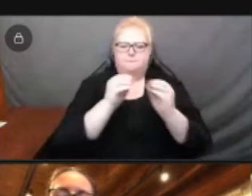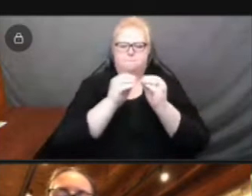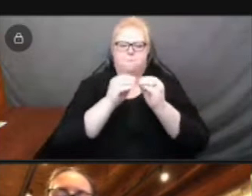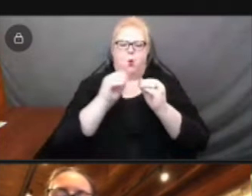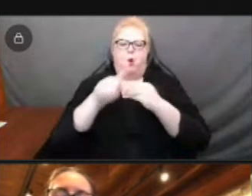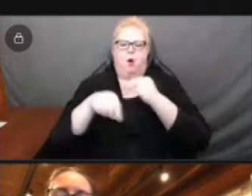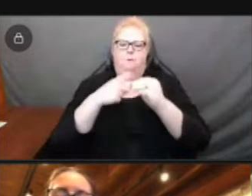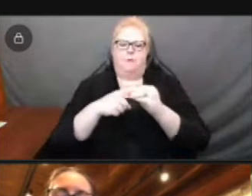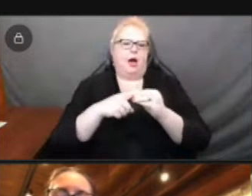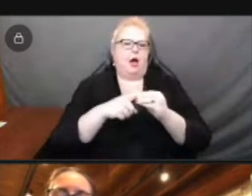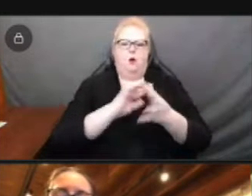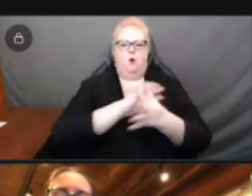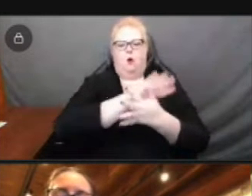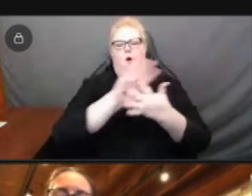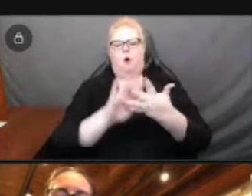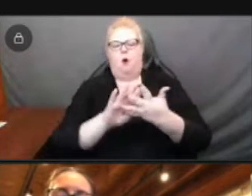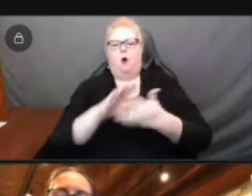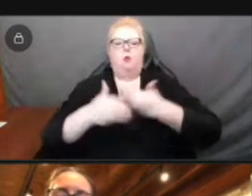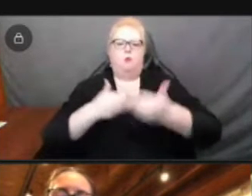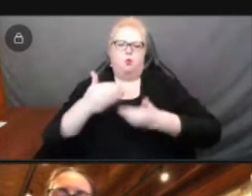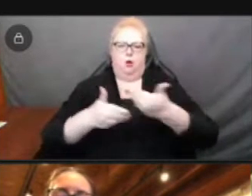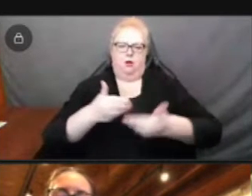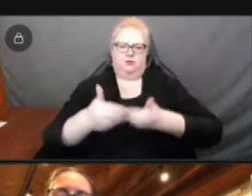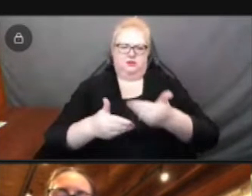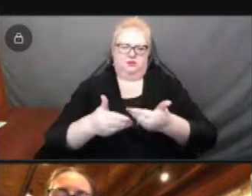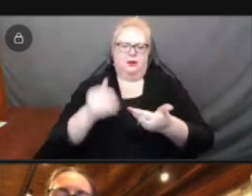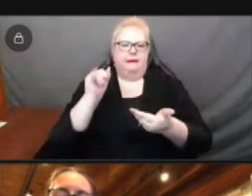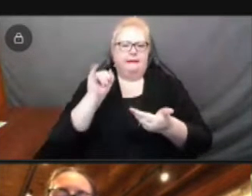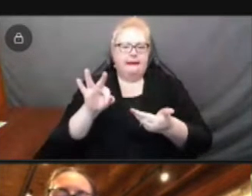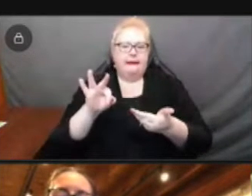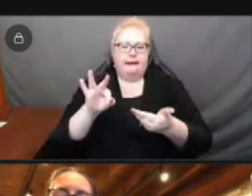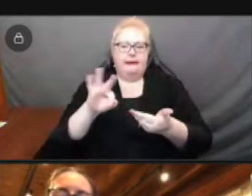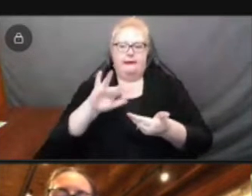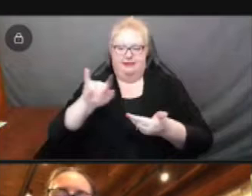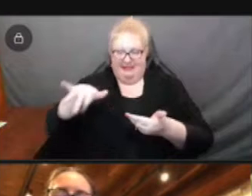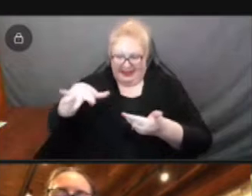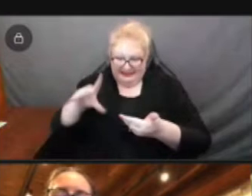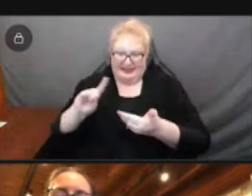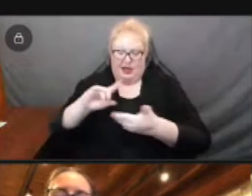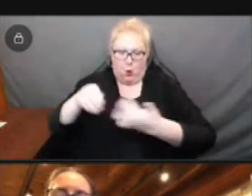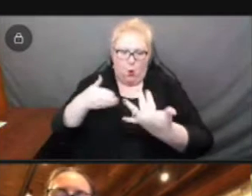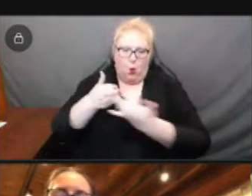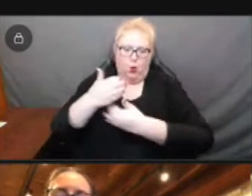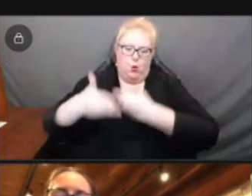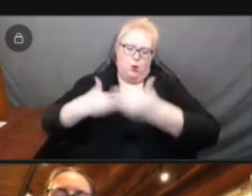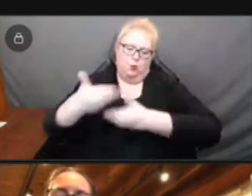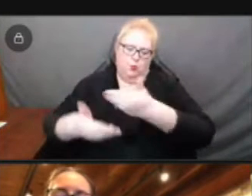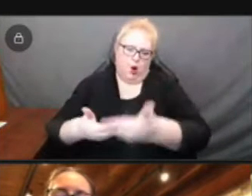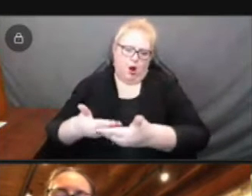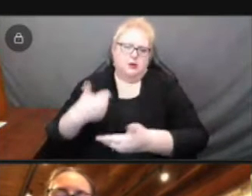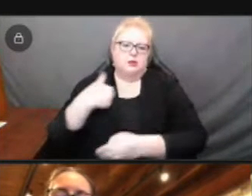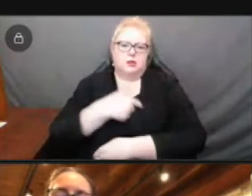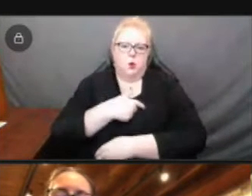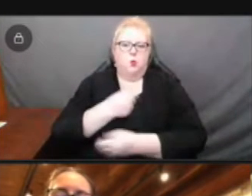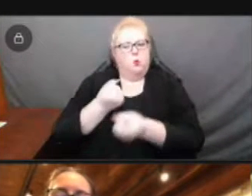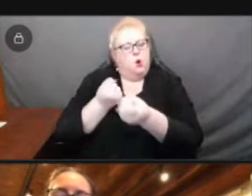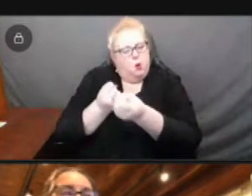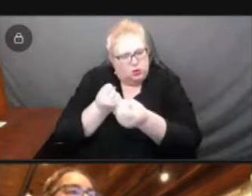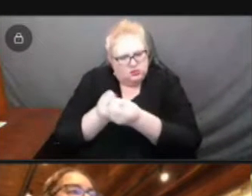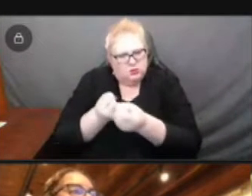process. And if they've gone through it, and we've offered them the support to go through the process,